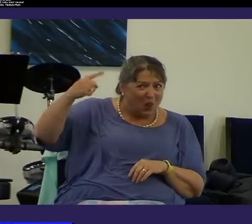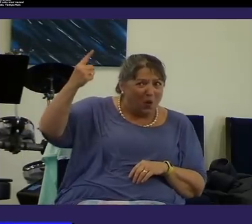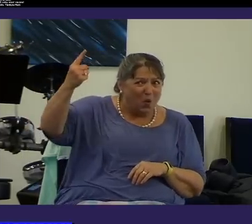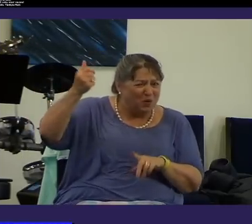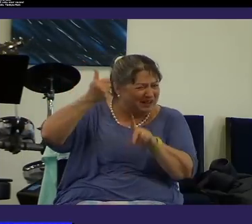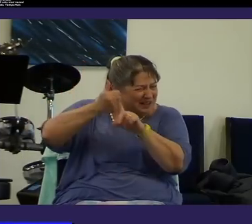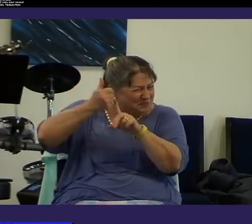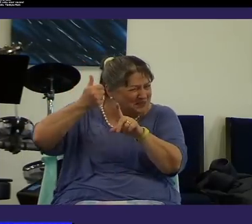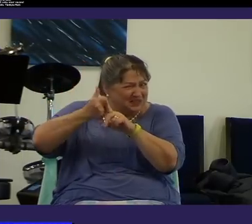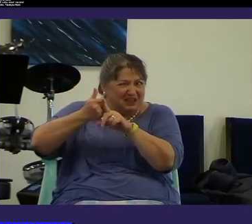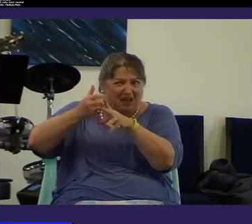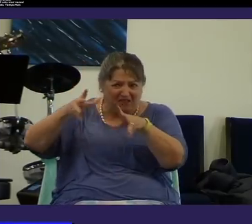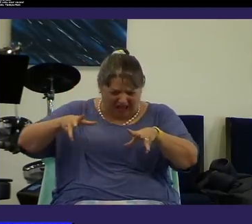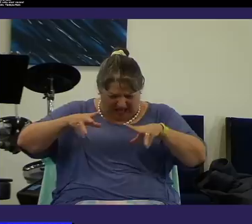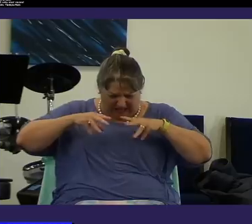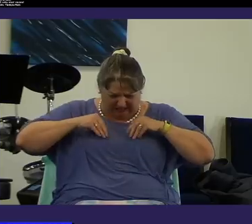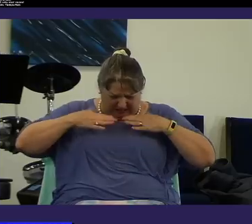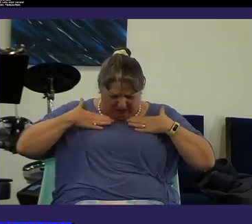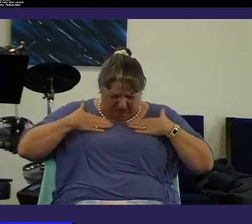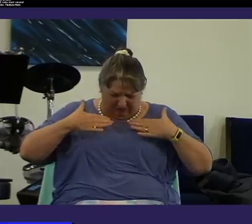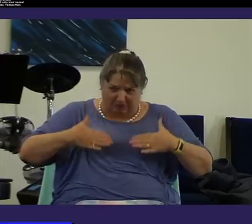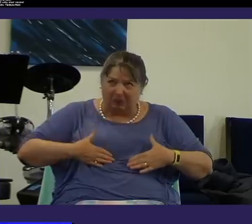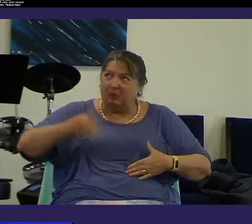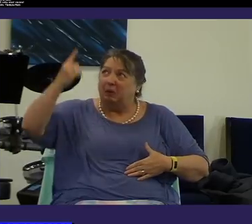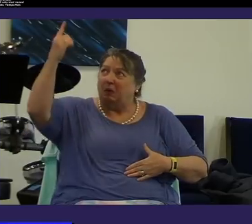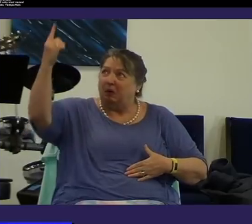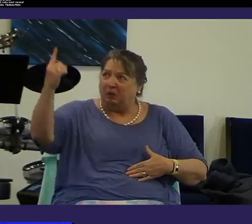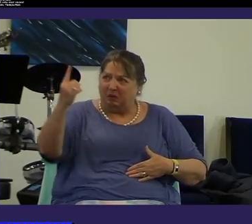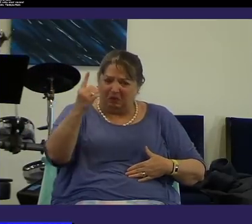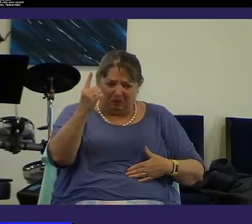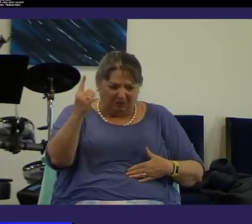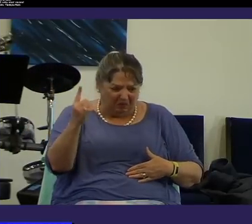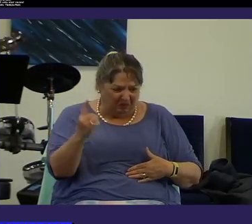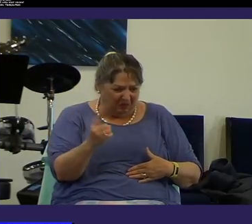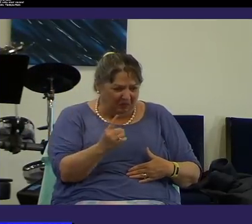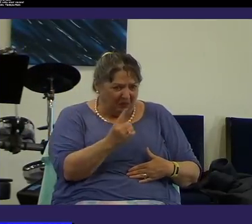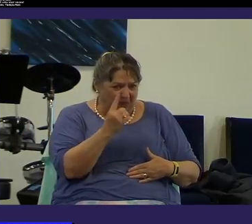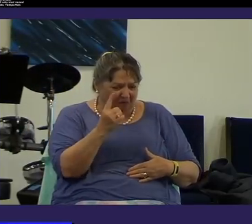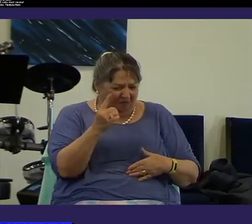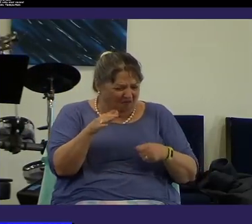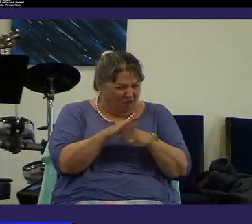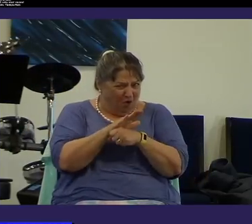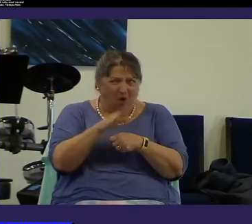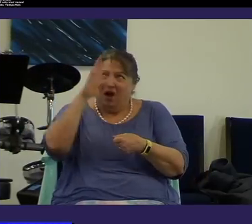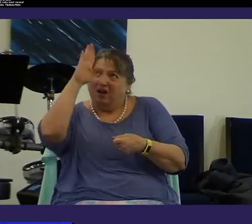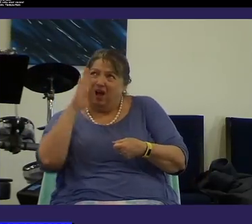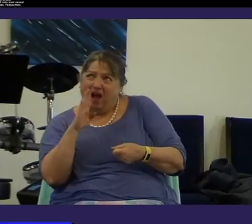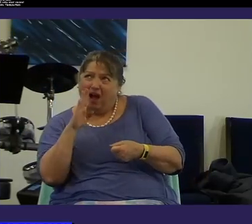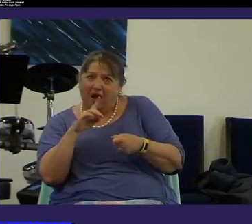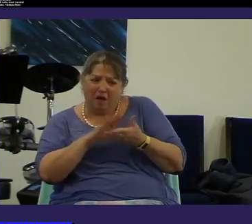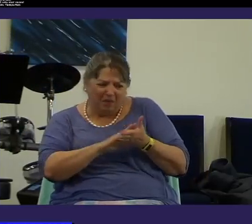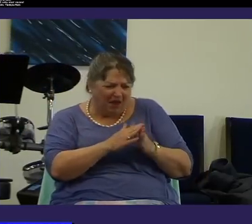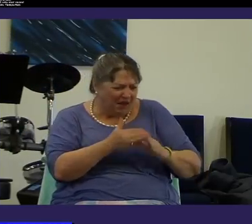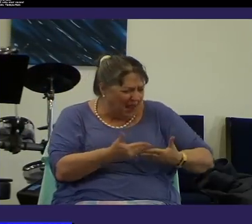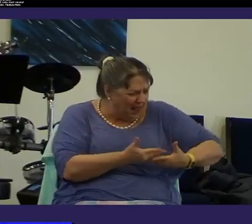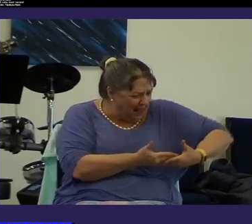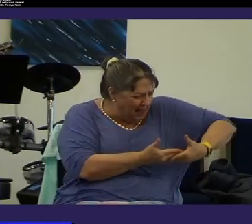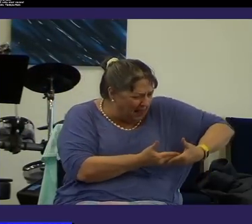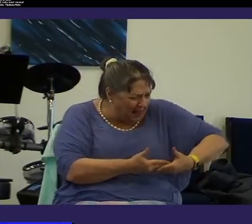Christ alone, who took on flesh, fullness of God